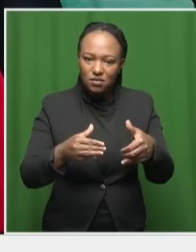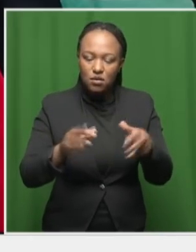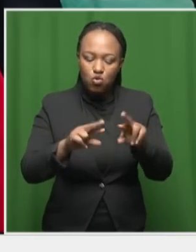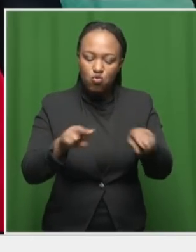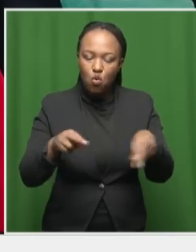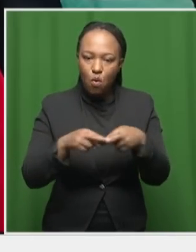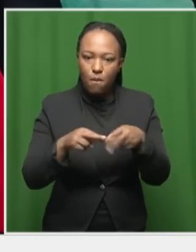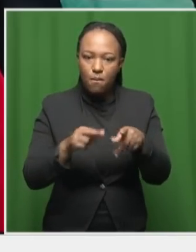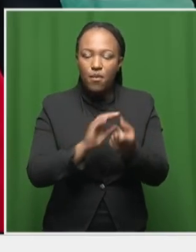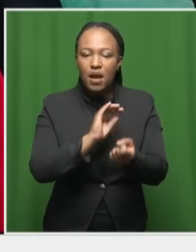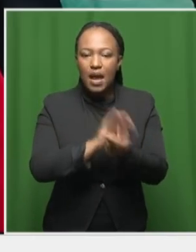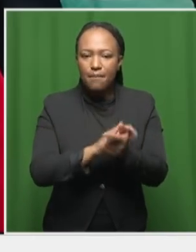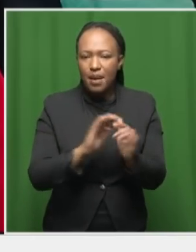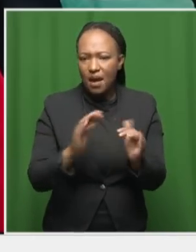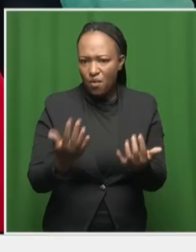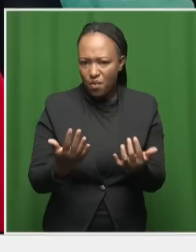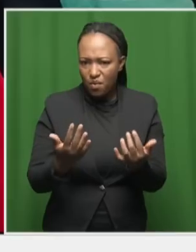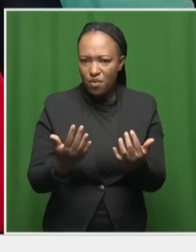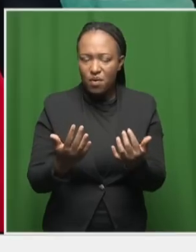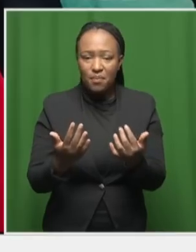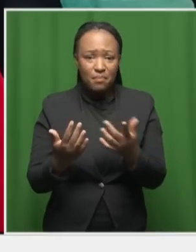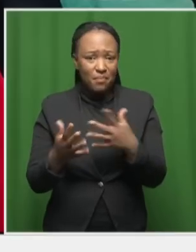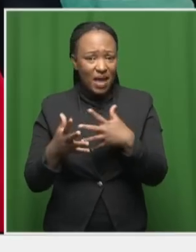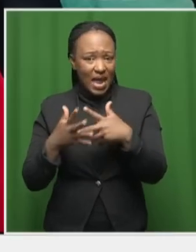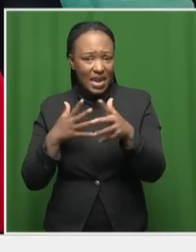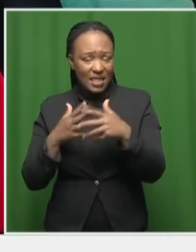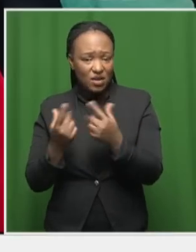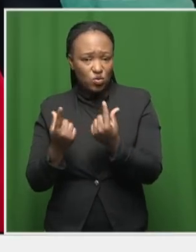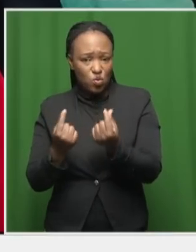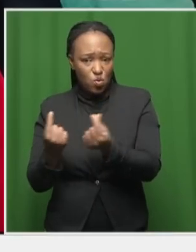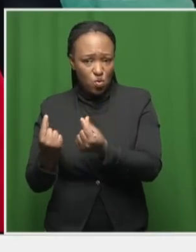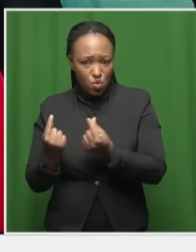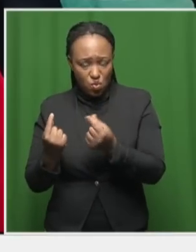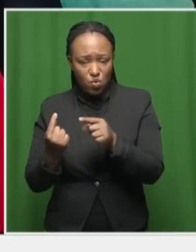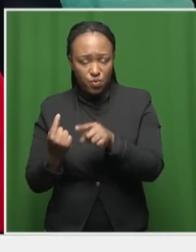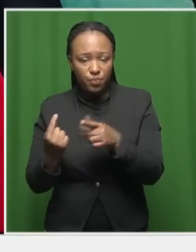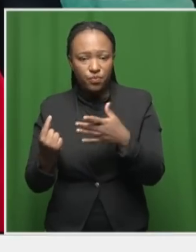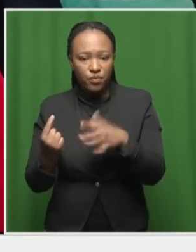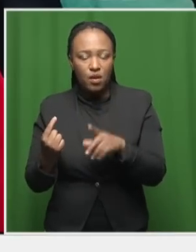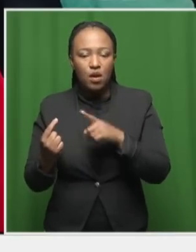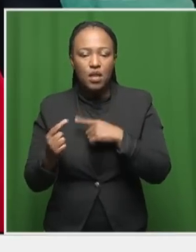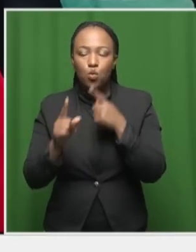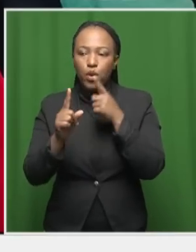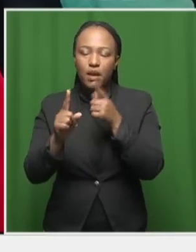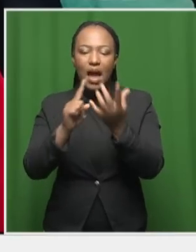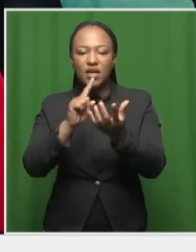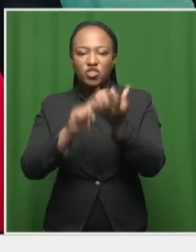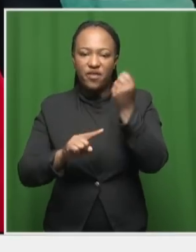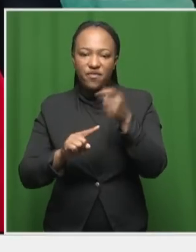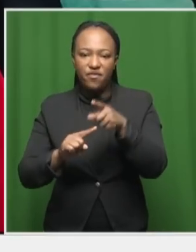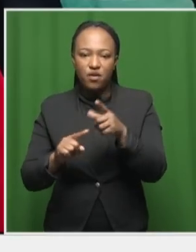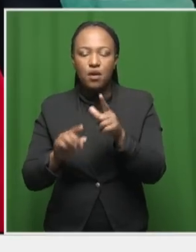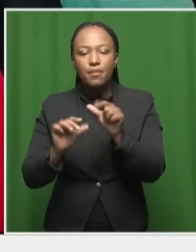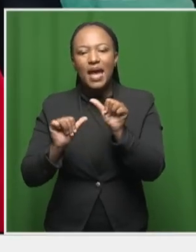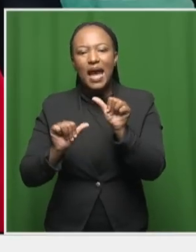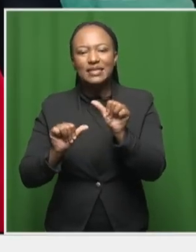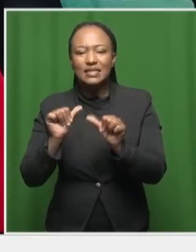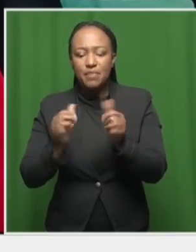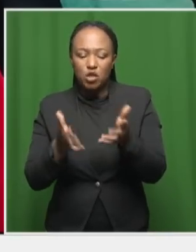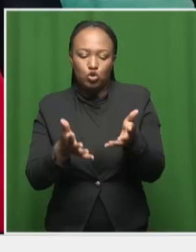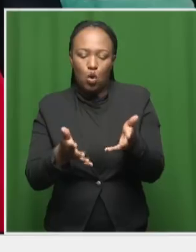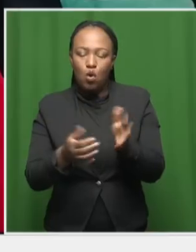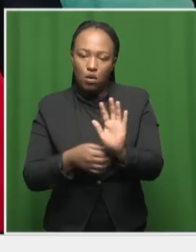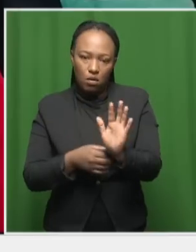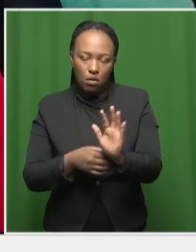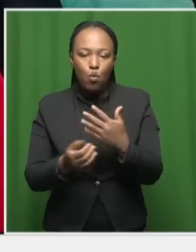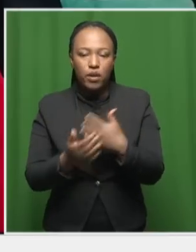that actually happens, does that have anything to do with what we ultimately achieve, not only in assessments like these, because we